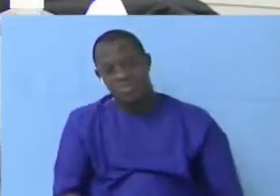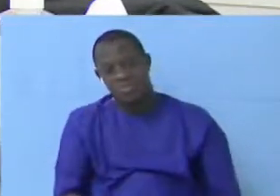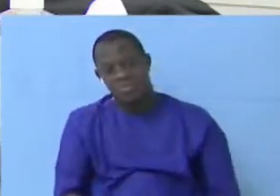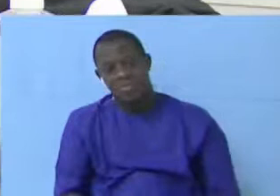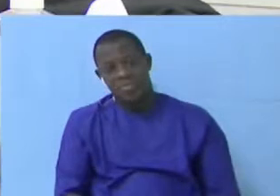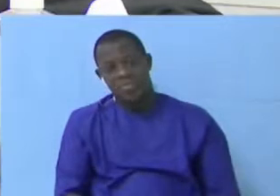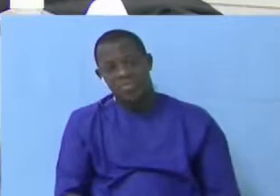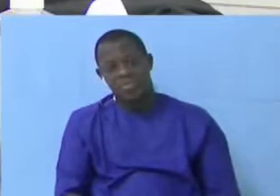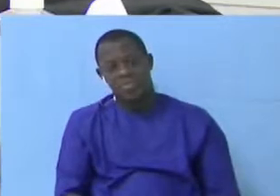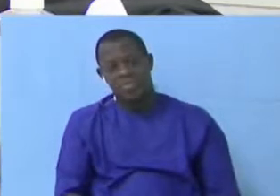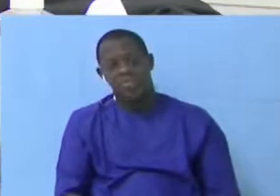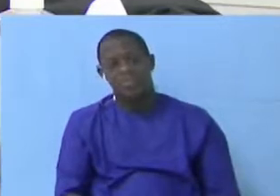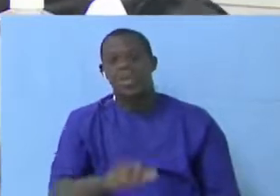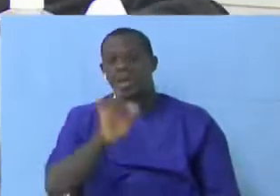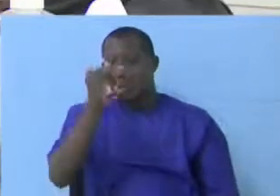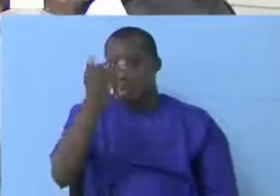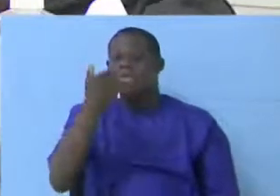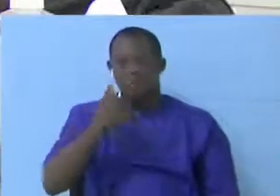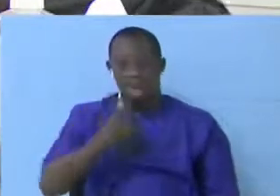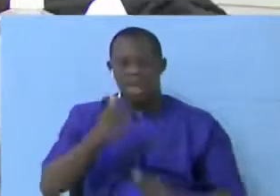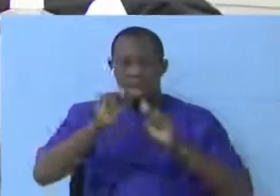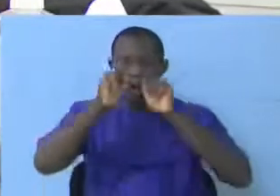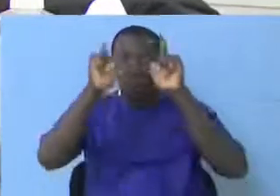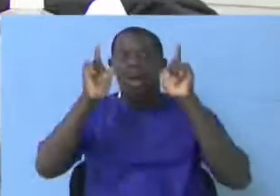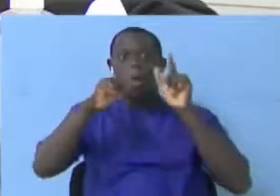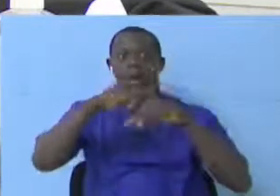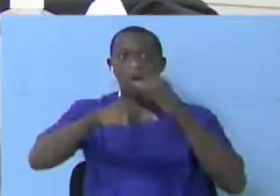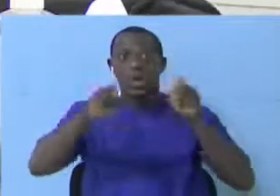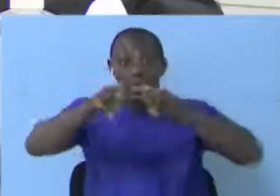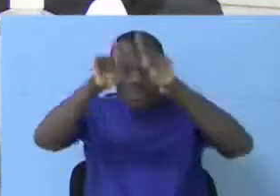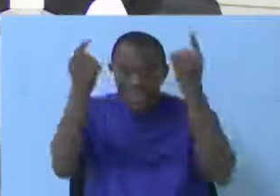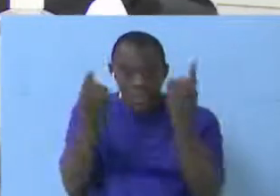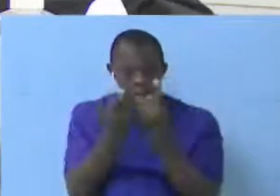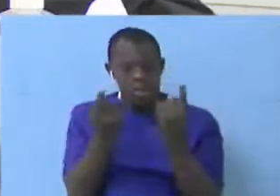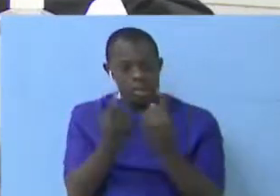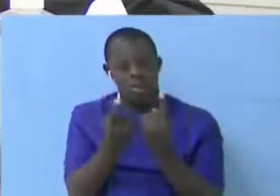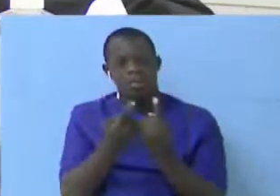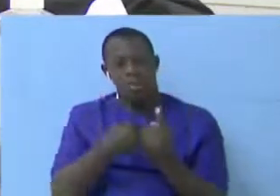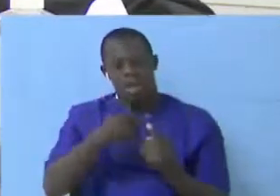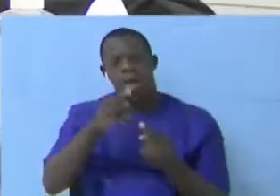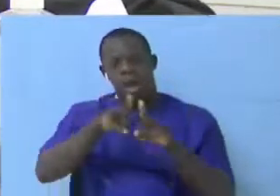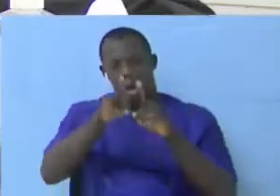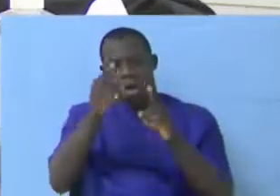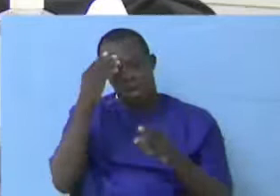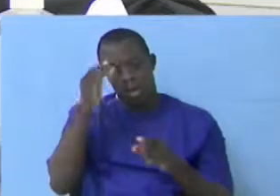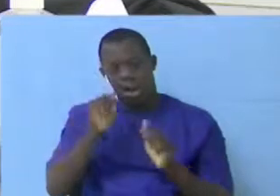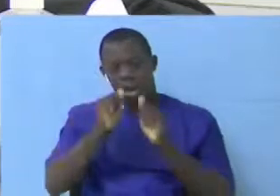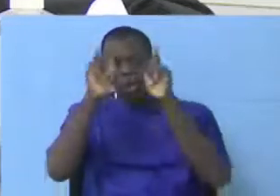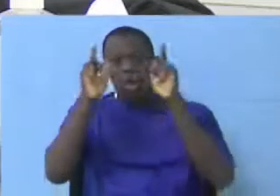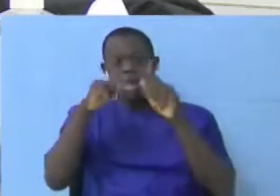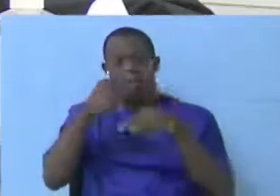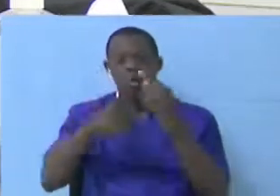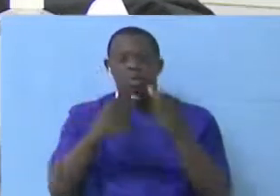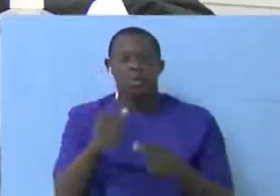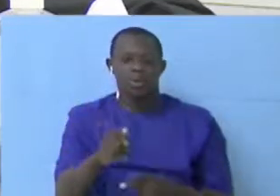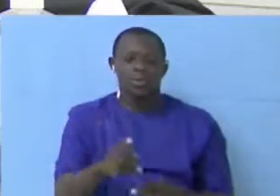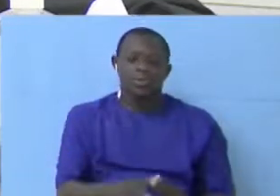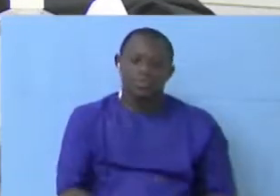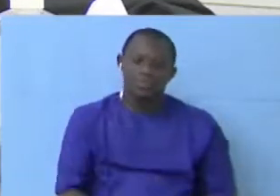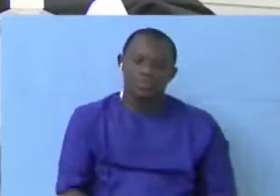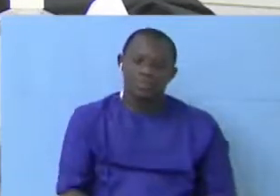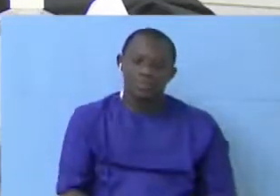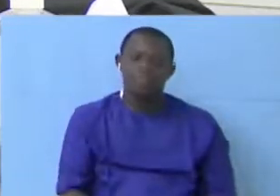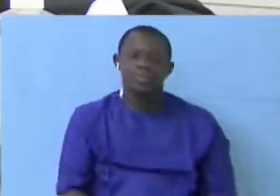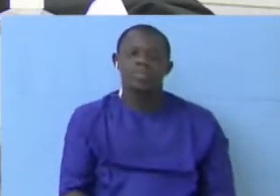Yes, I was aware it was general. terminologies of the deniers. Ngol